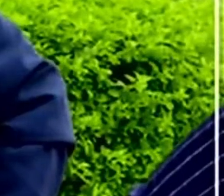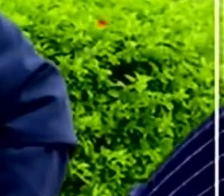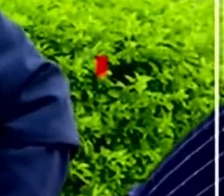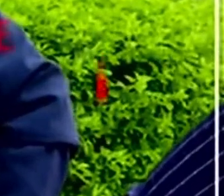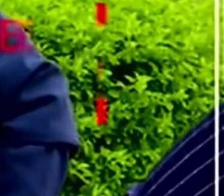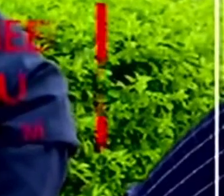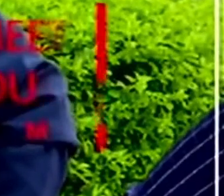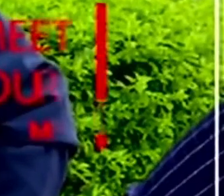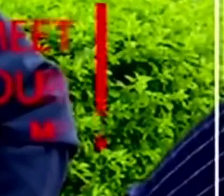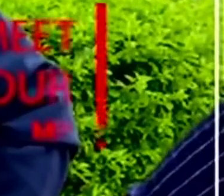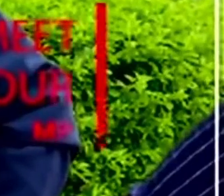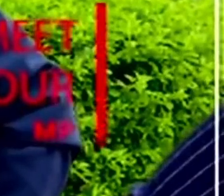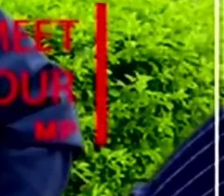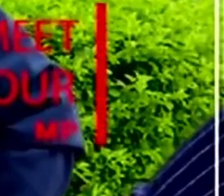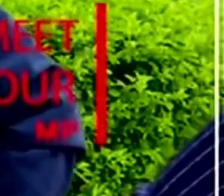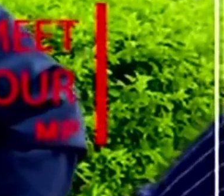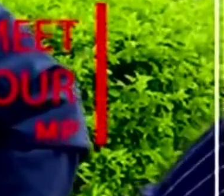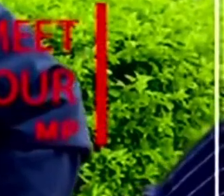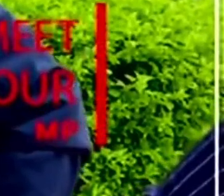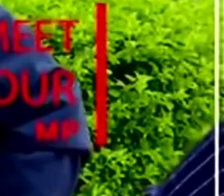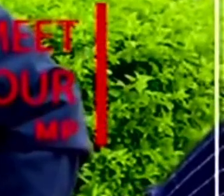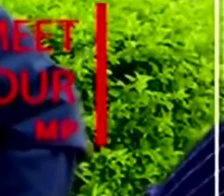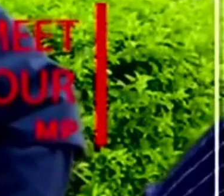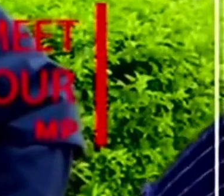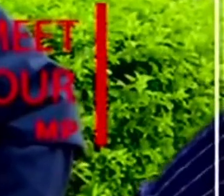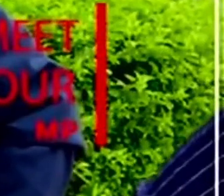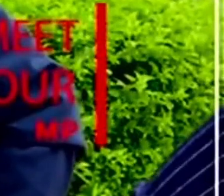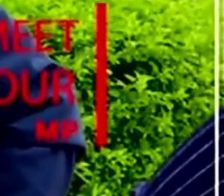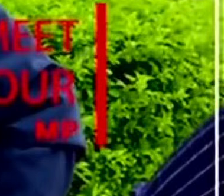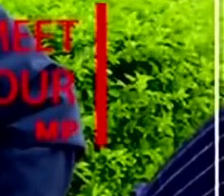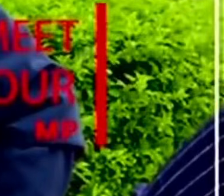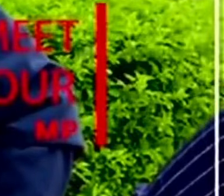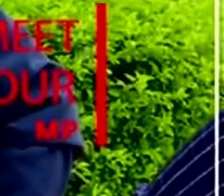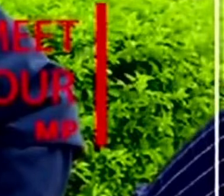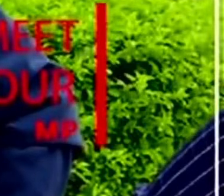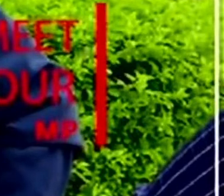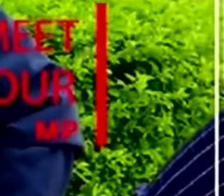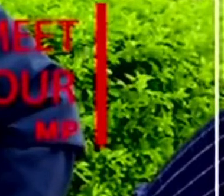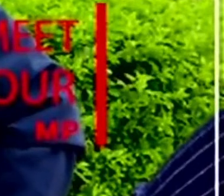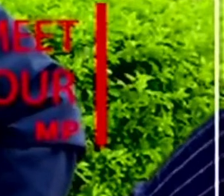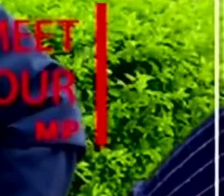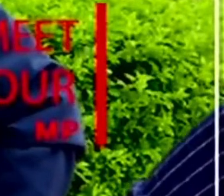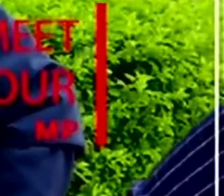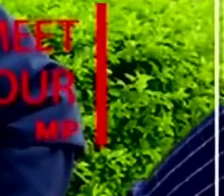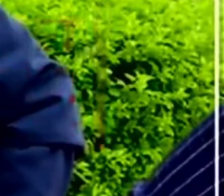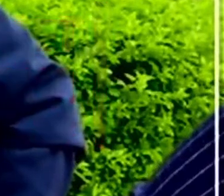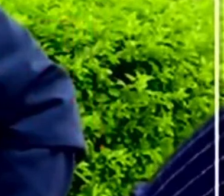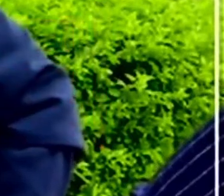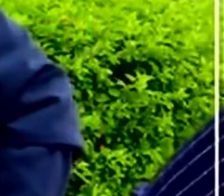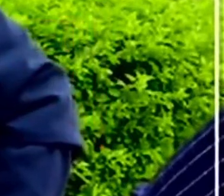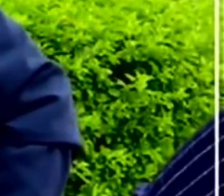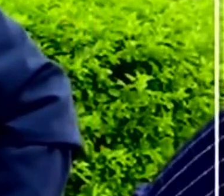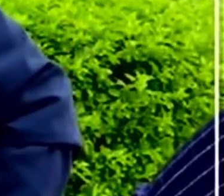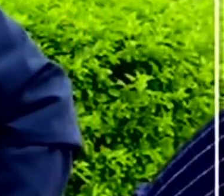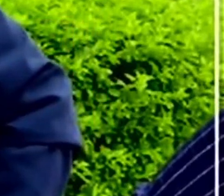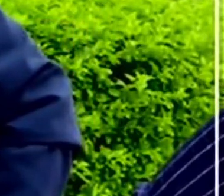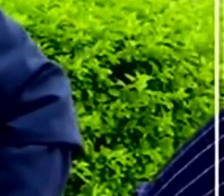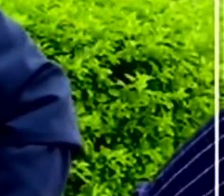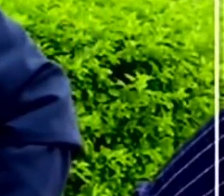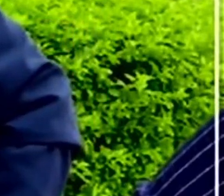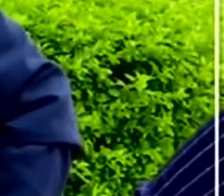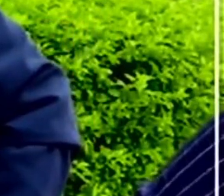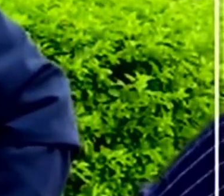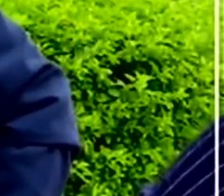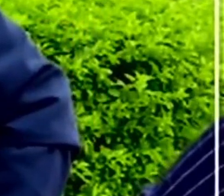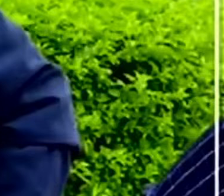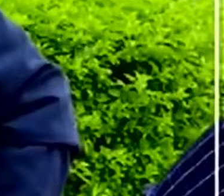in the same field of civil engineering. So after completing my master degree in China, I came back, taught at the University of